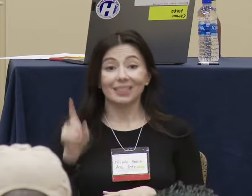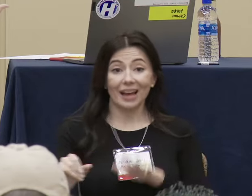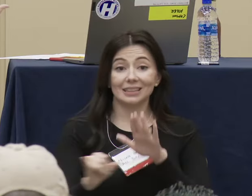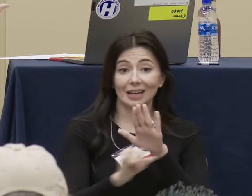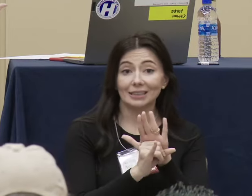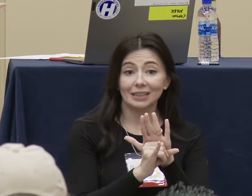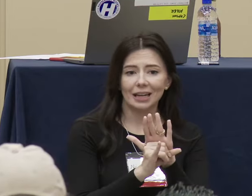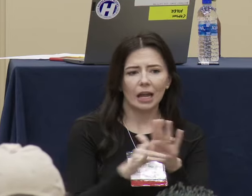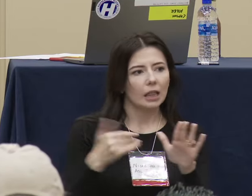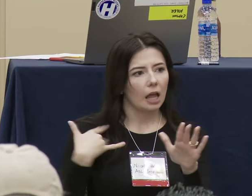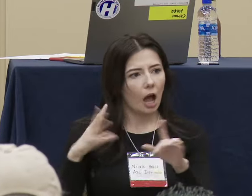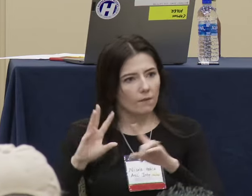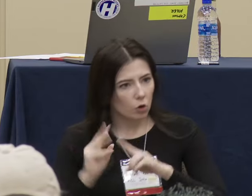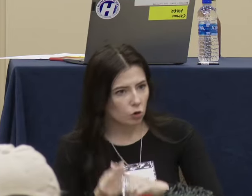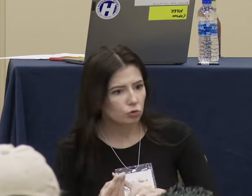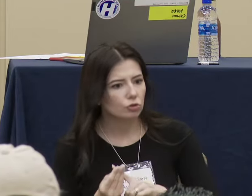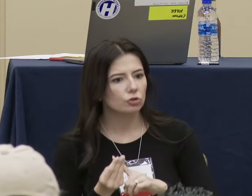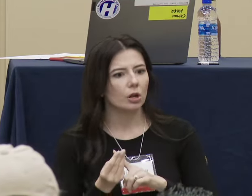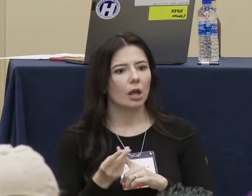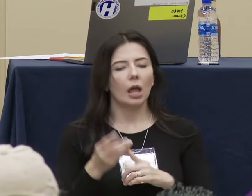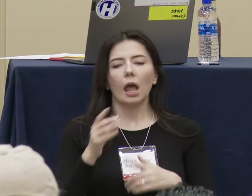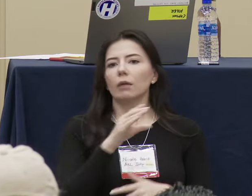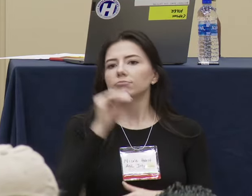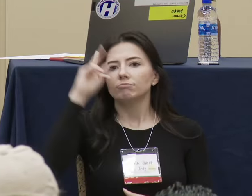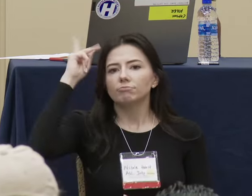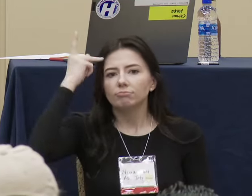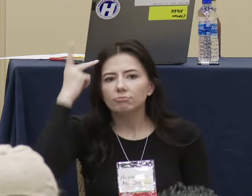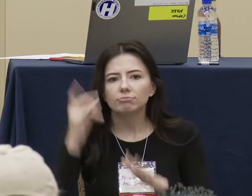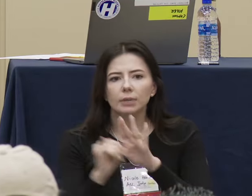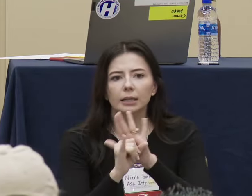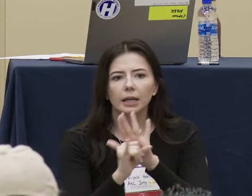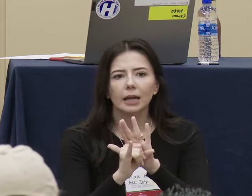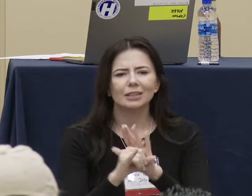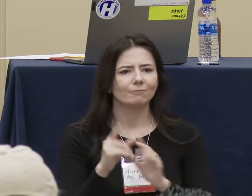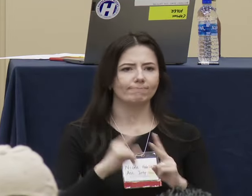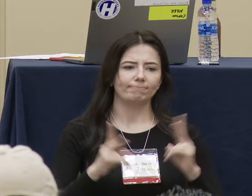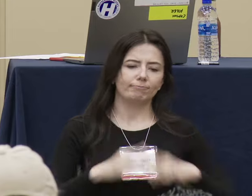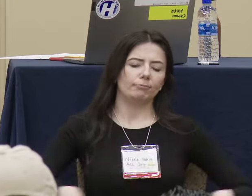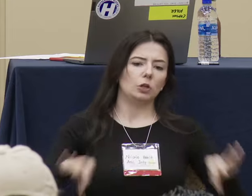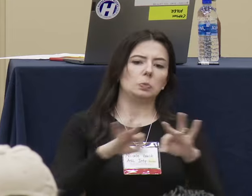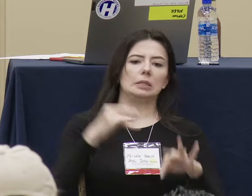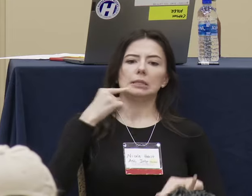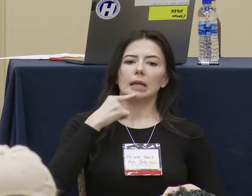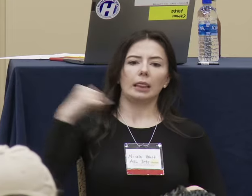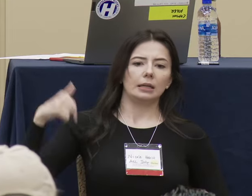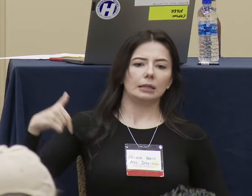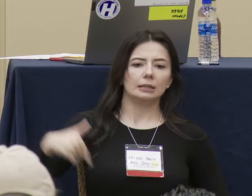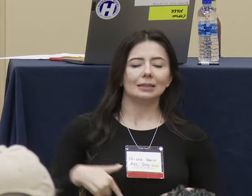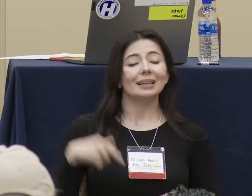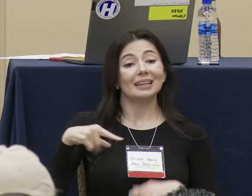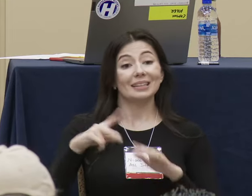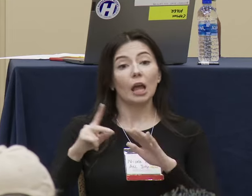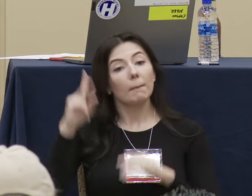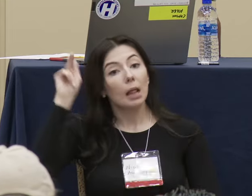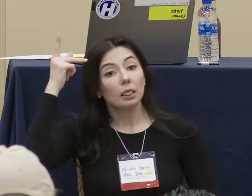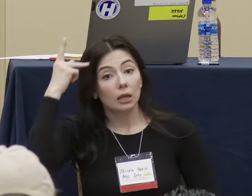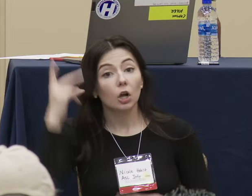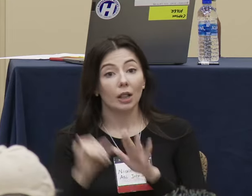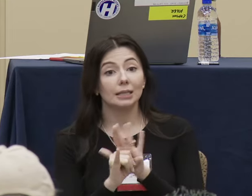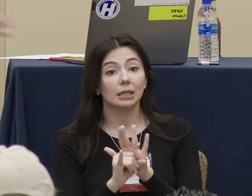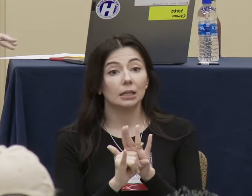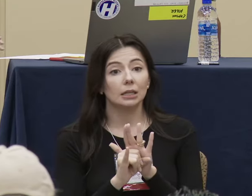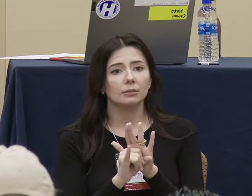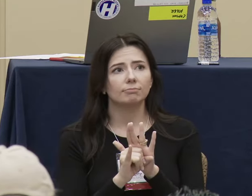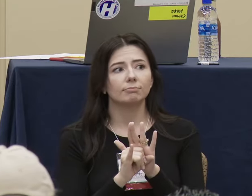have a culture. And they're a political identity, and I think it's very important to say this in socialism. It's a political identity. Now,